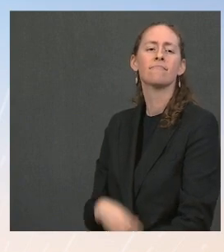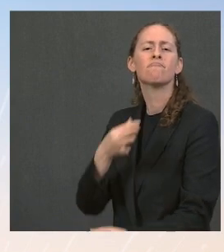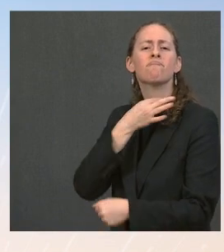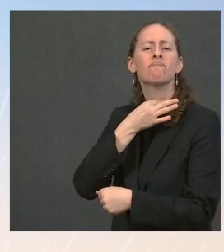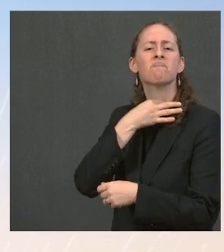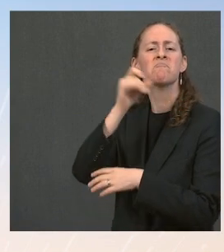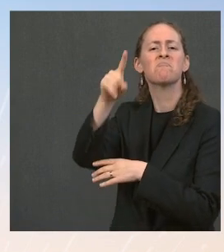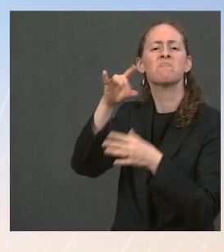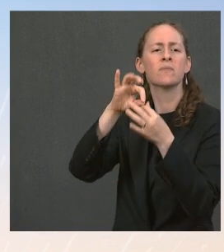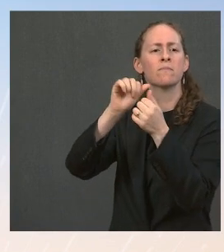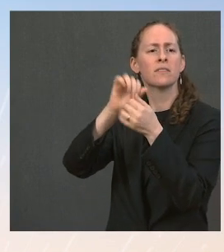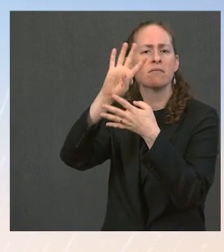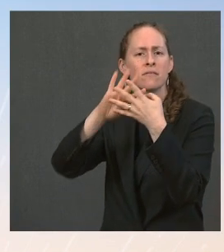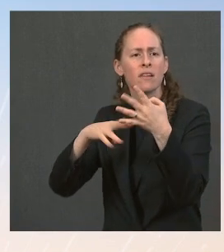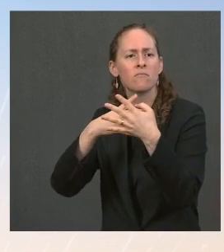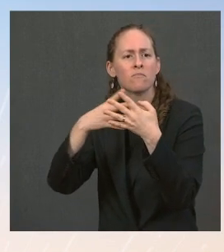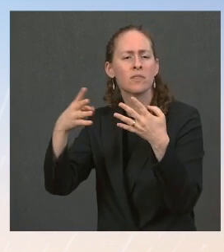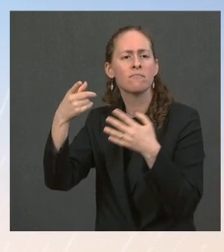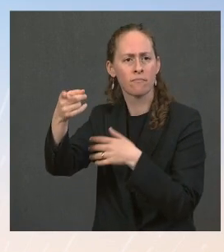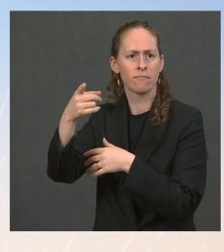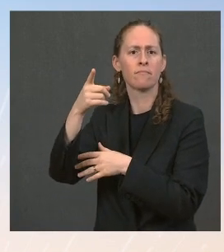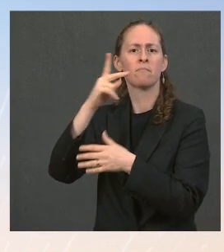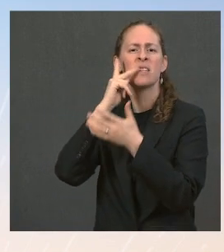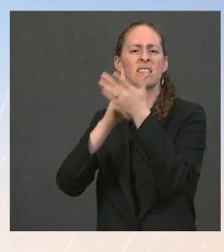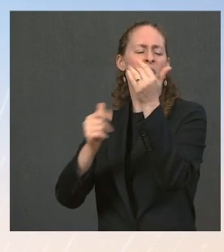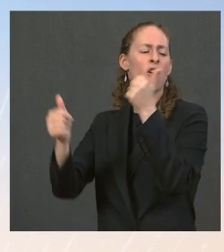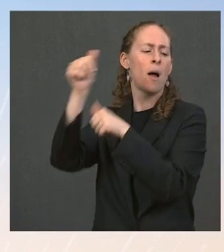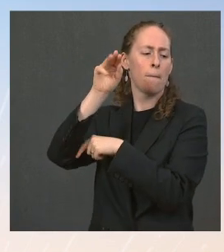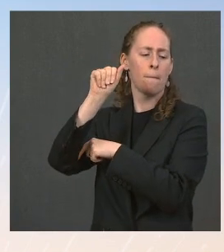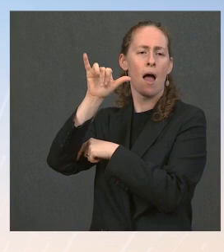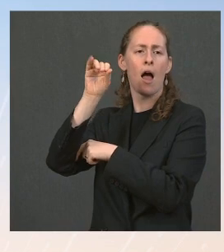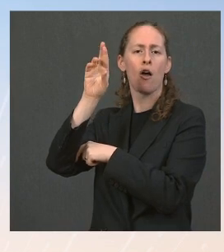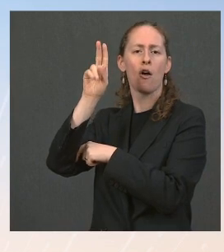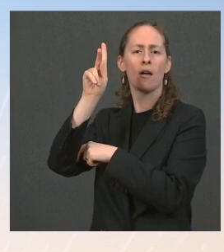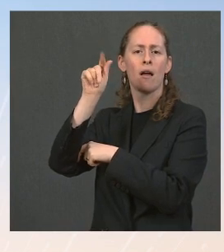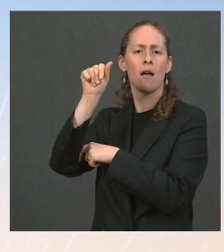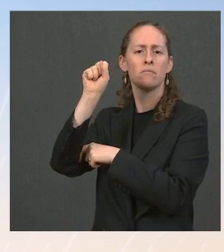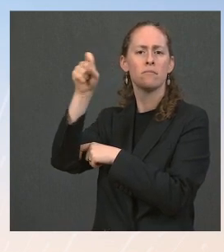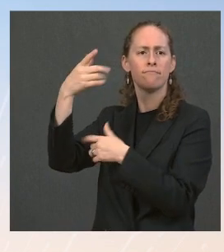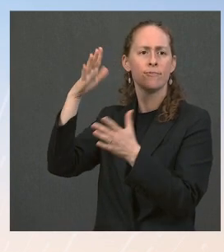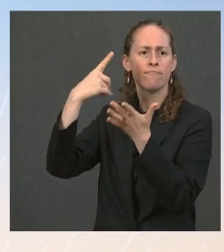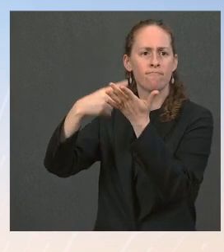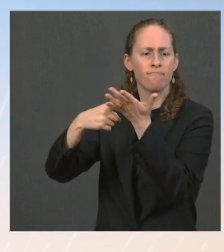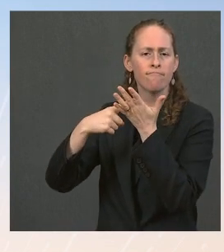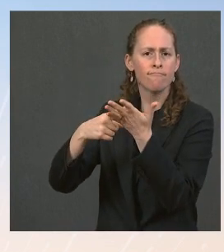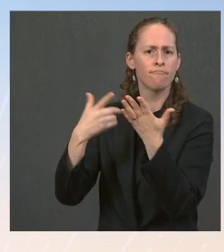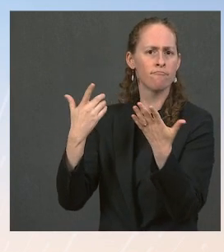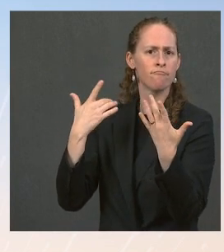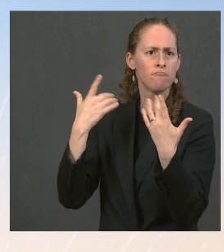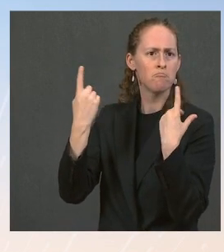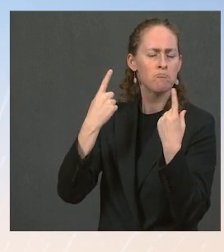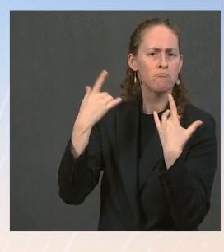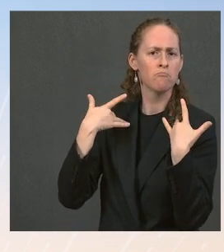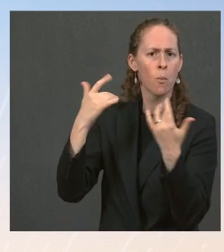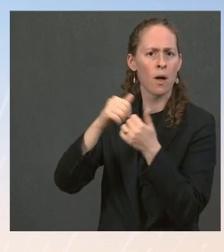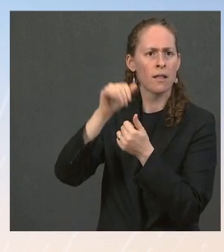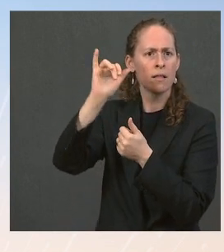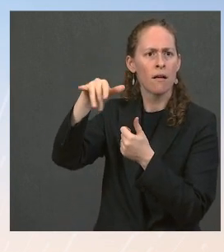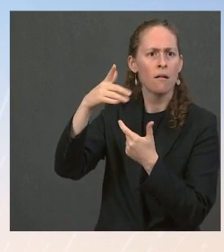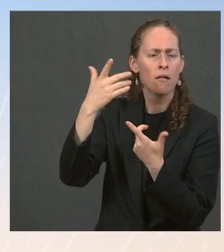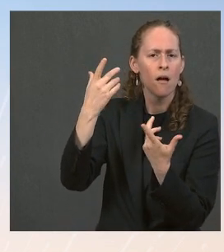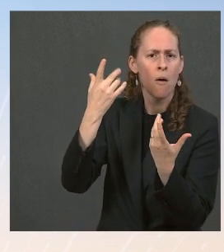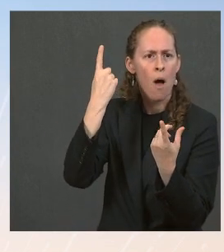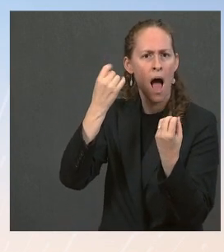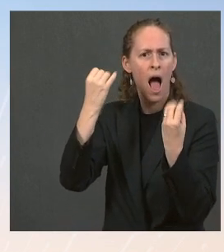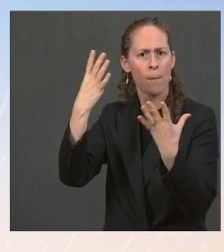Hill, and he's not been able to provide an answer to this. So I want to ask you, do you have the numbers? How many patients have been deported, how many